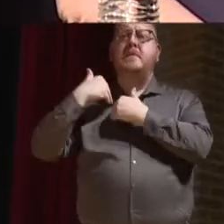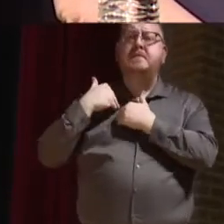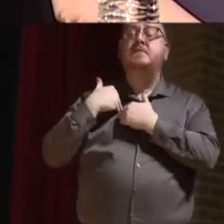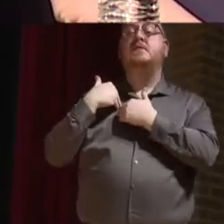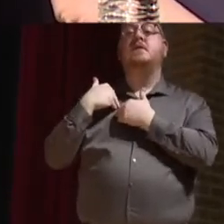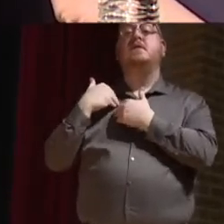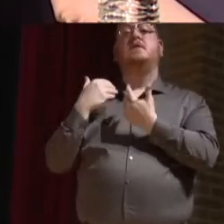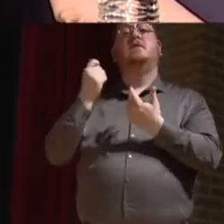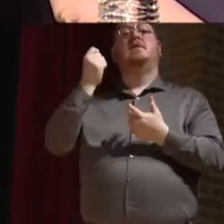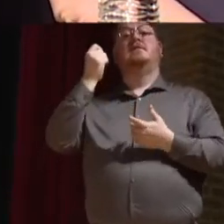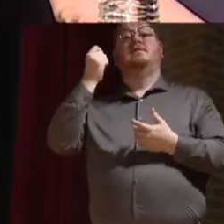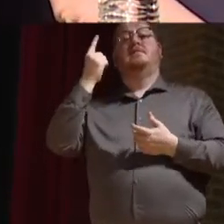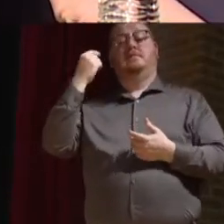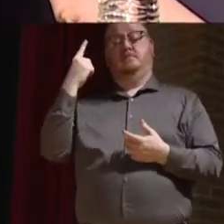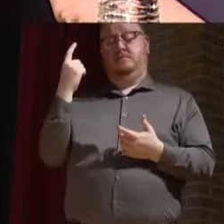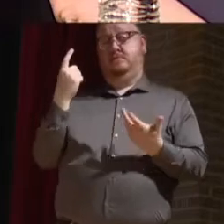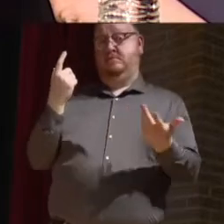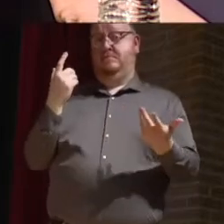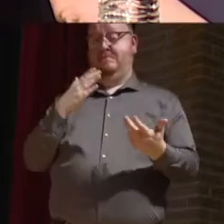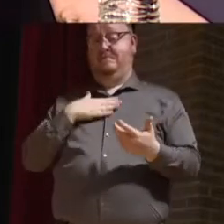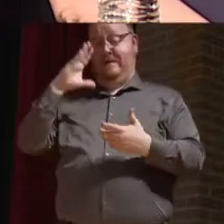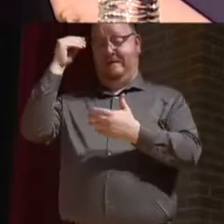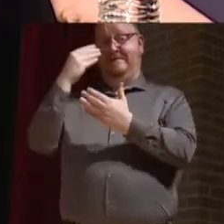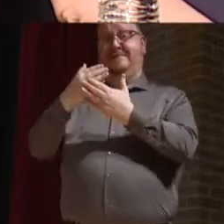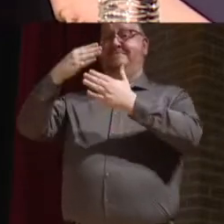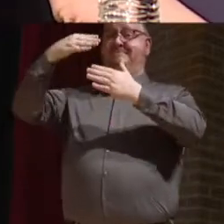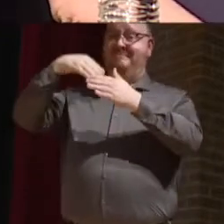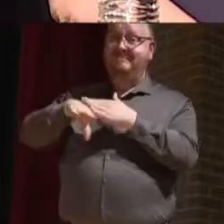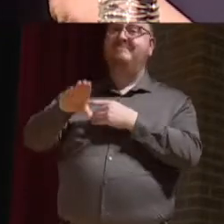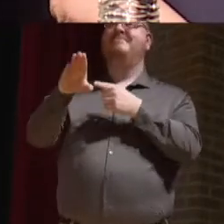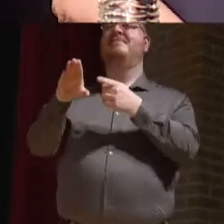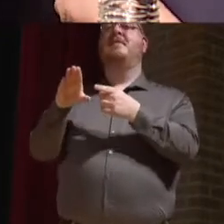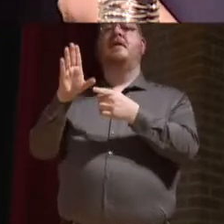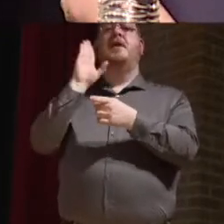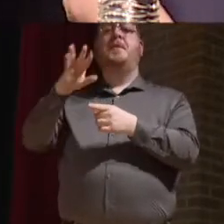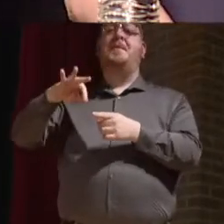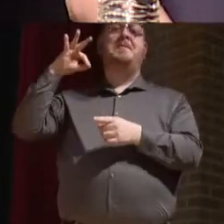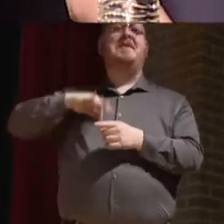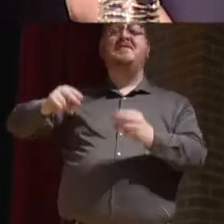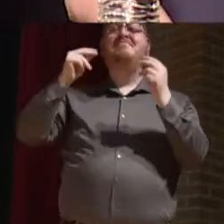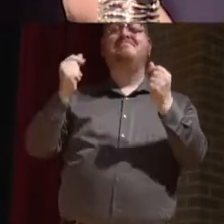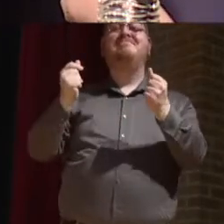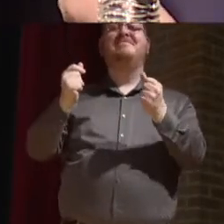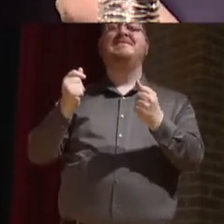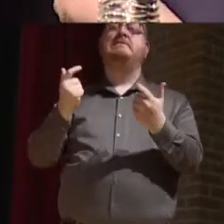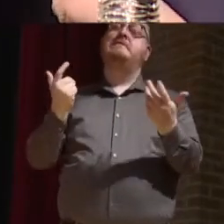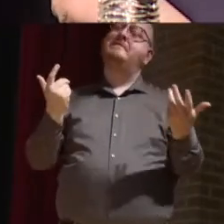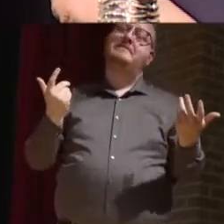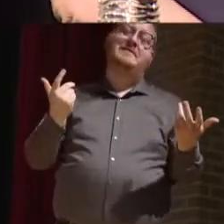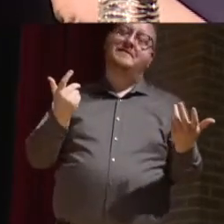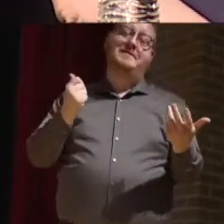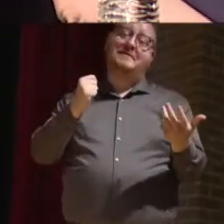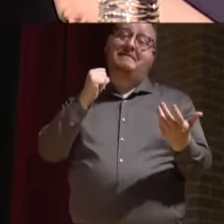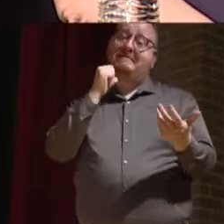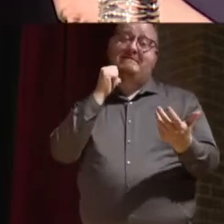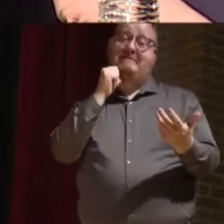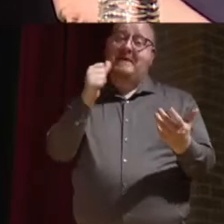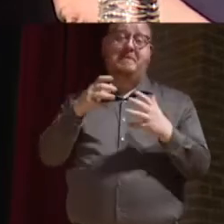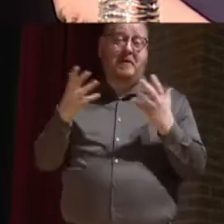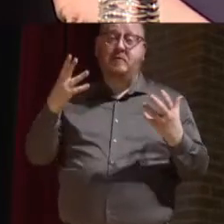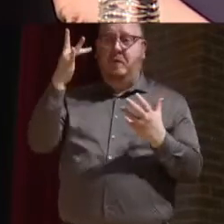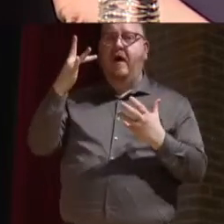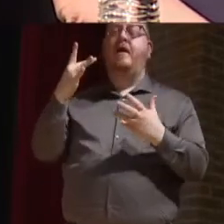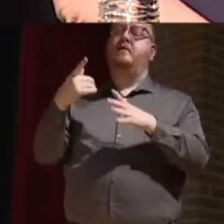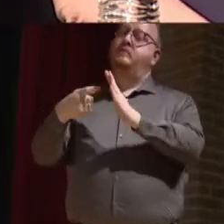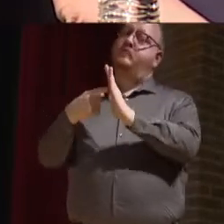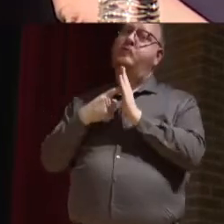well. I understand if my son comes in, he's not going to be a huge asset right off the bat. Like I understand that, and I understand it. That he's going to need extra